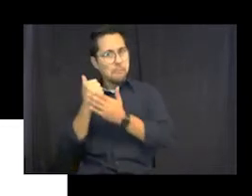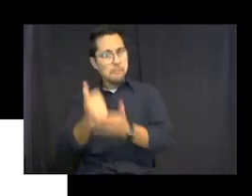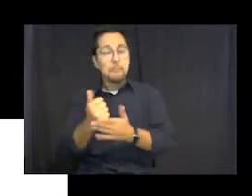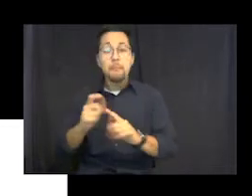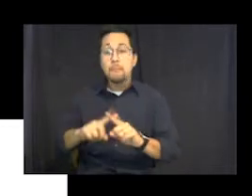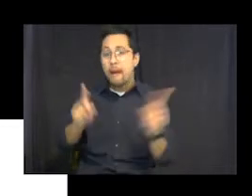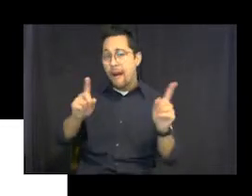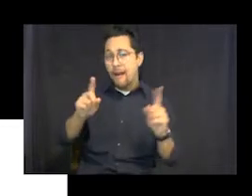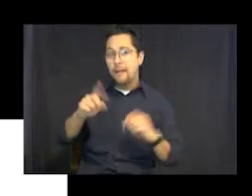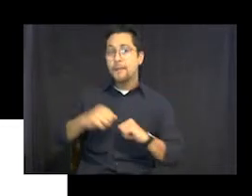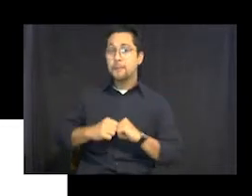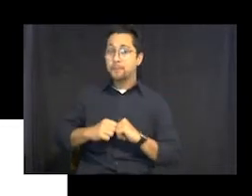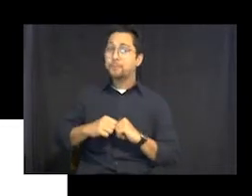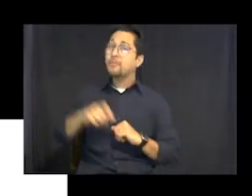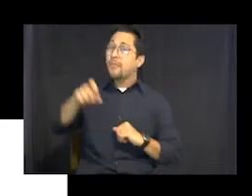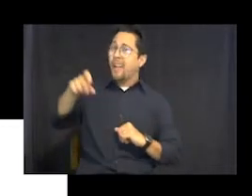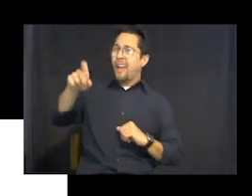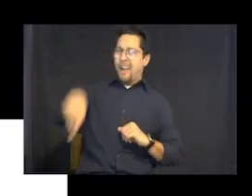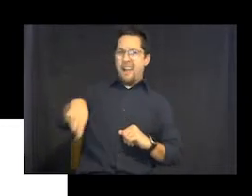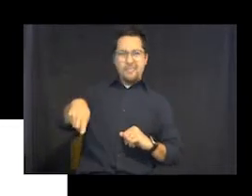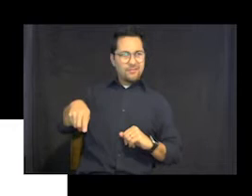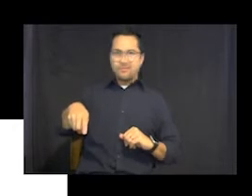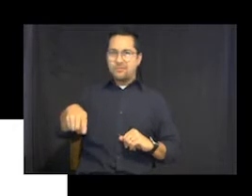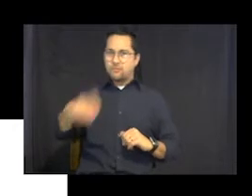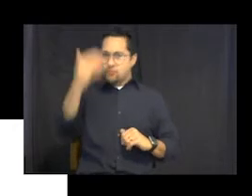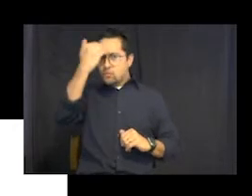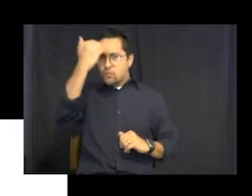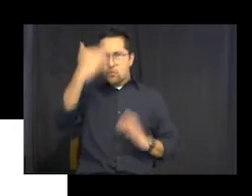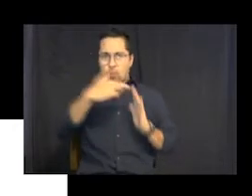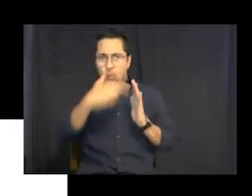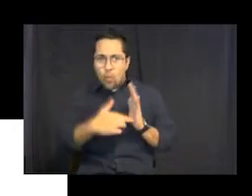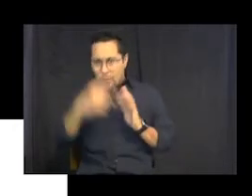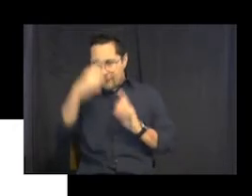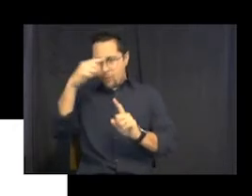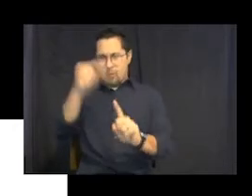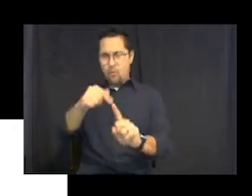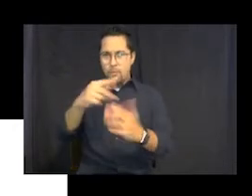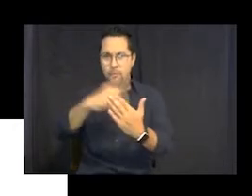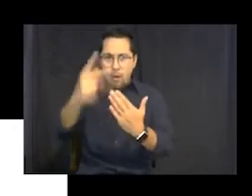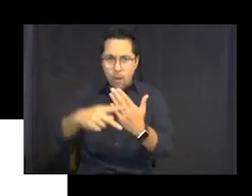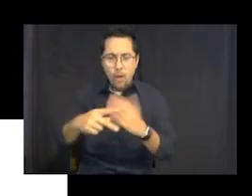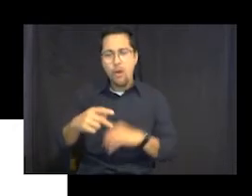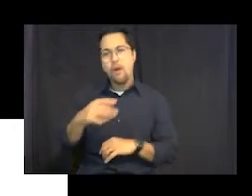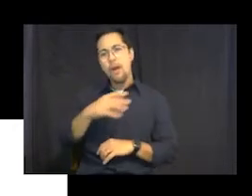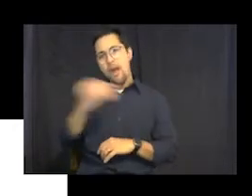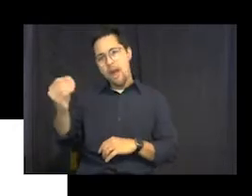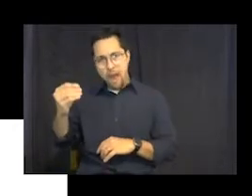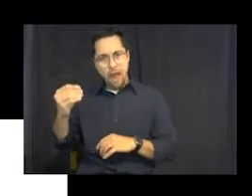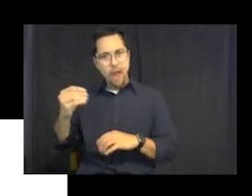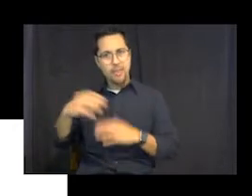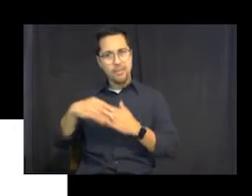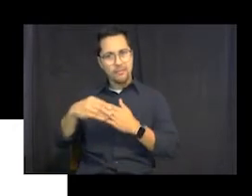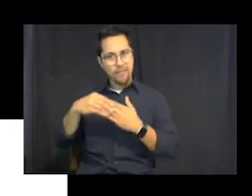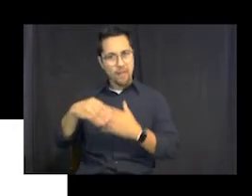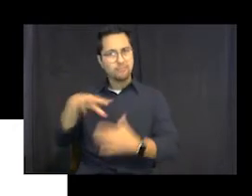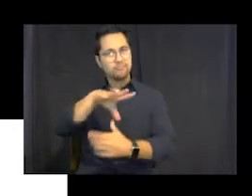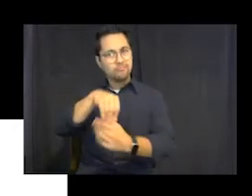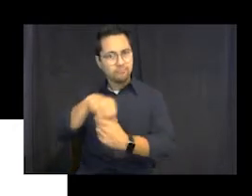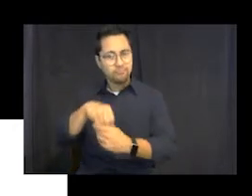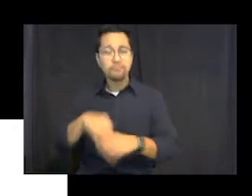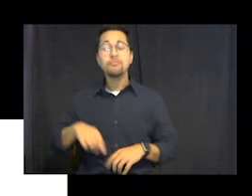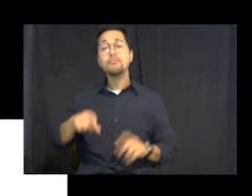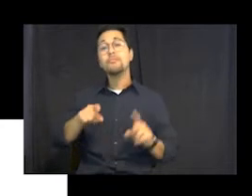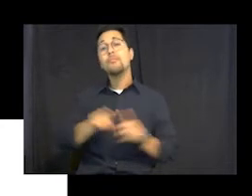this to be a reality, you need to understand the rules of the program and the flexibilities that is there. A few other